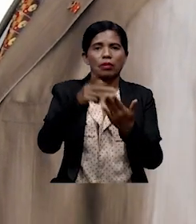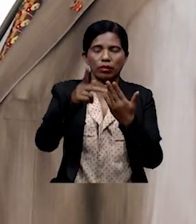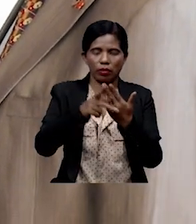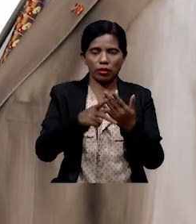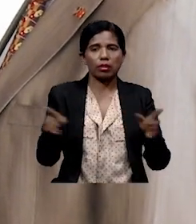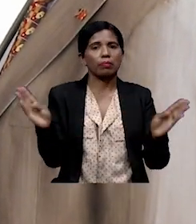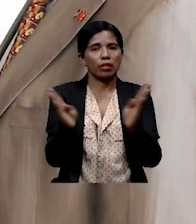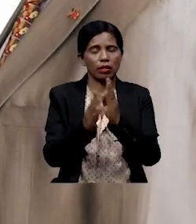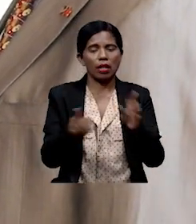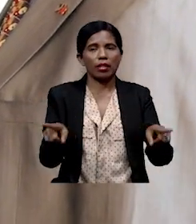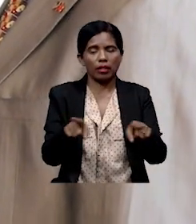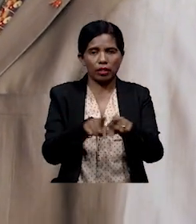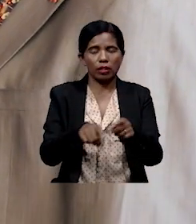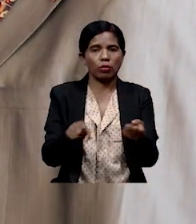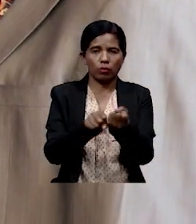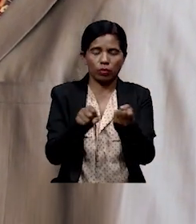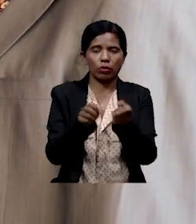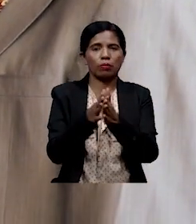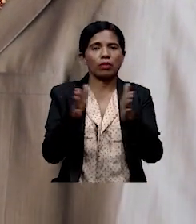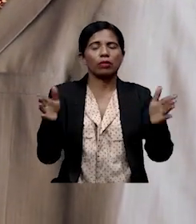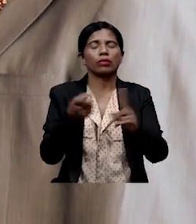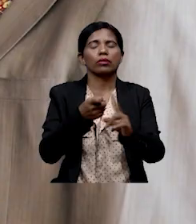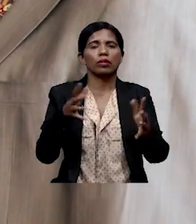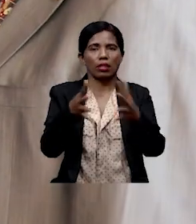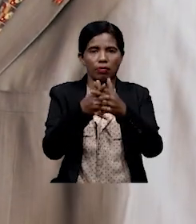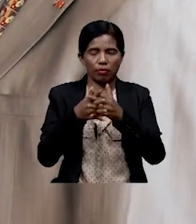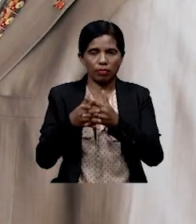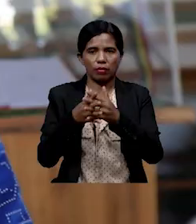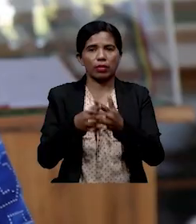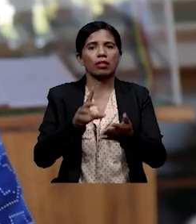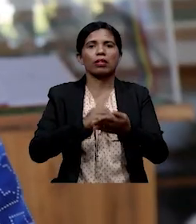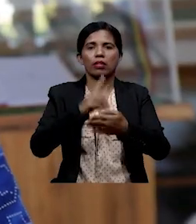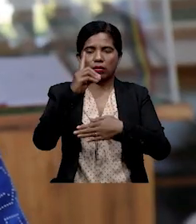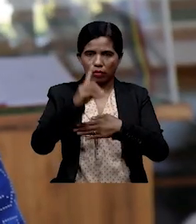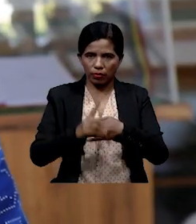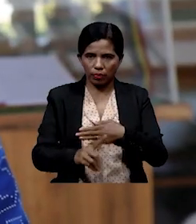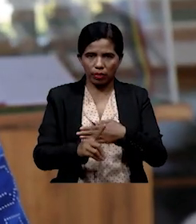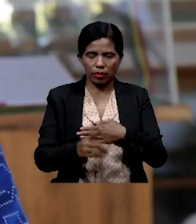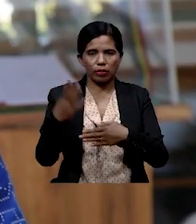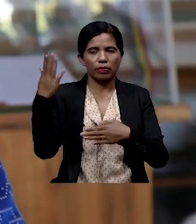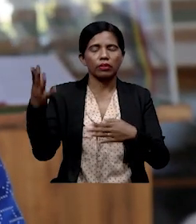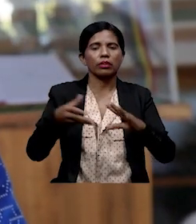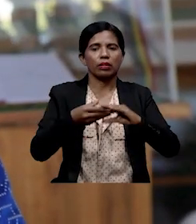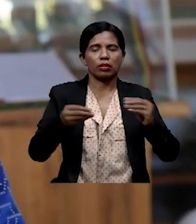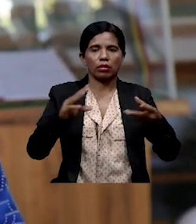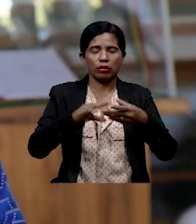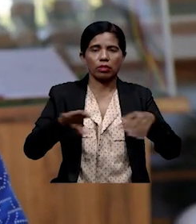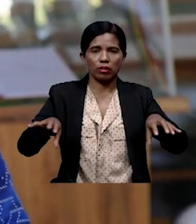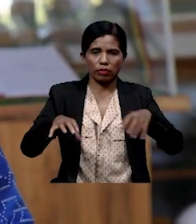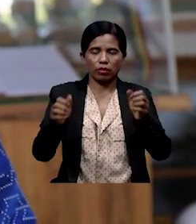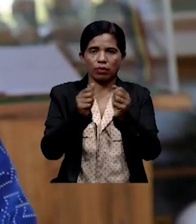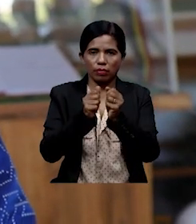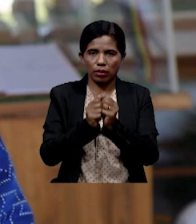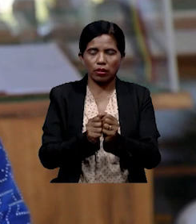sai hanesan contribuição bot li Rússia Estados Unidos ba desenvolvimento nian e a história relação bilateral